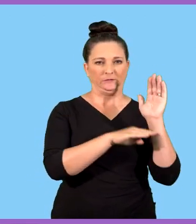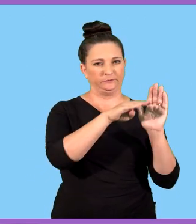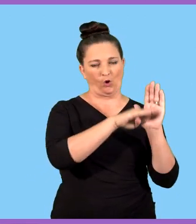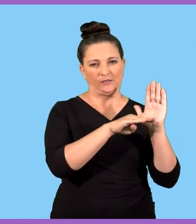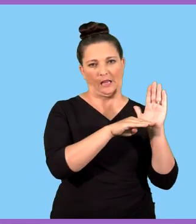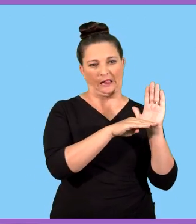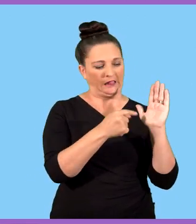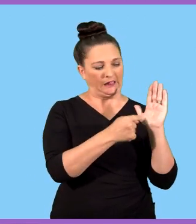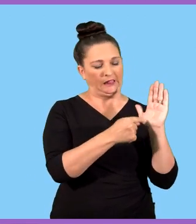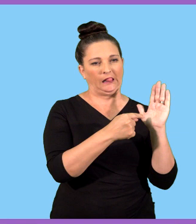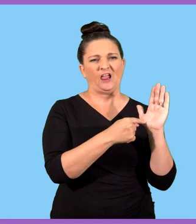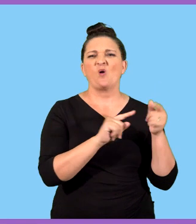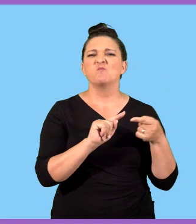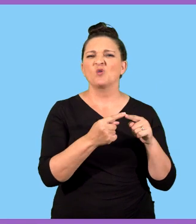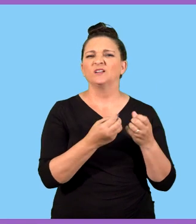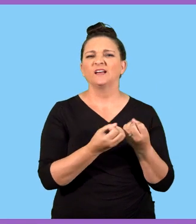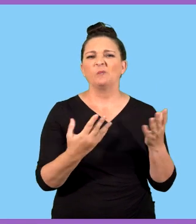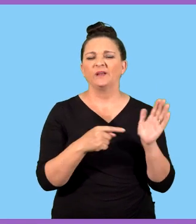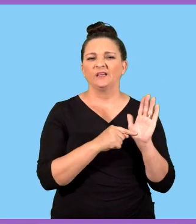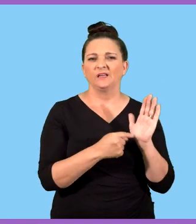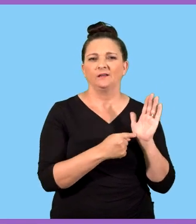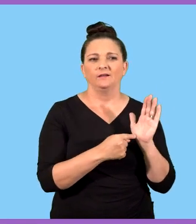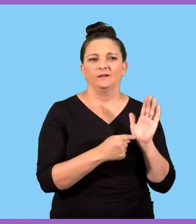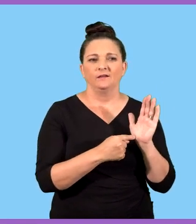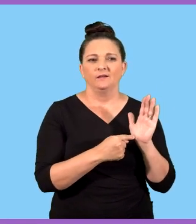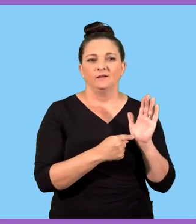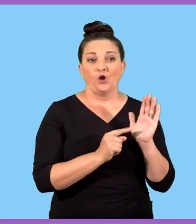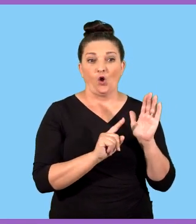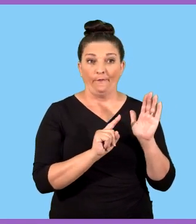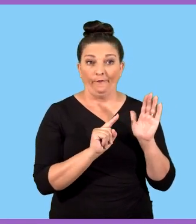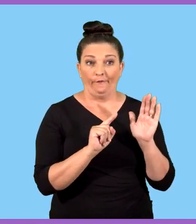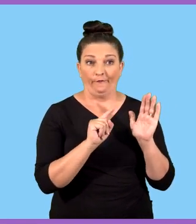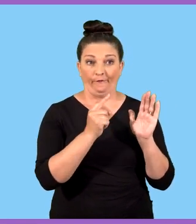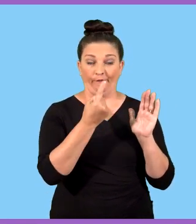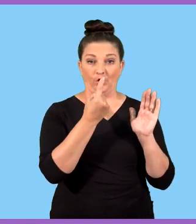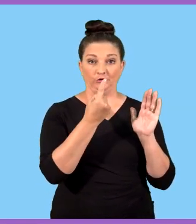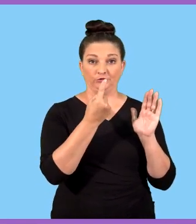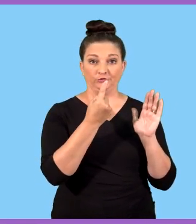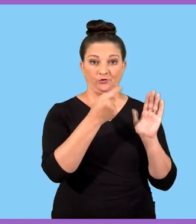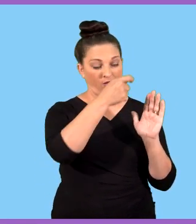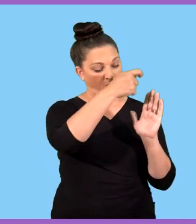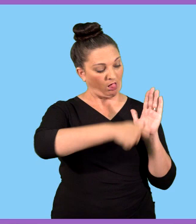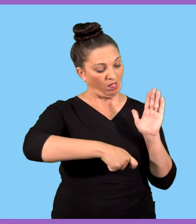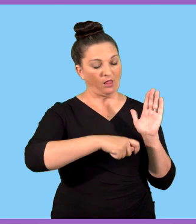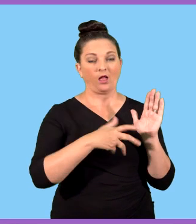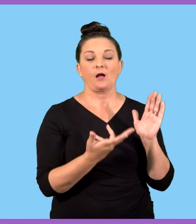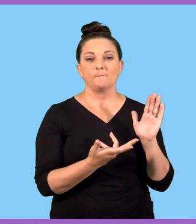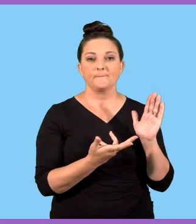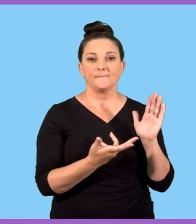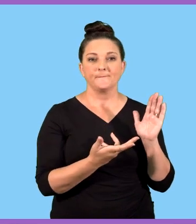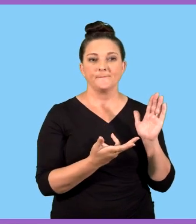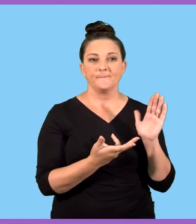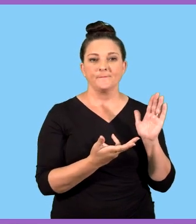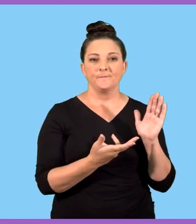Right. How many points do they have? So looking across at the first column,